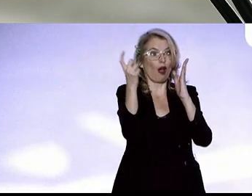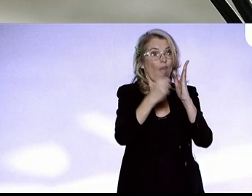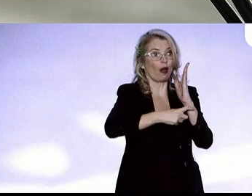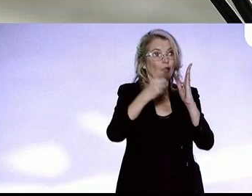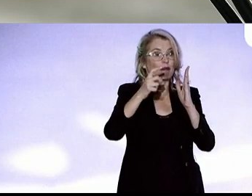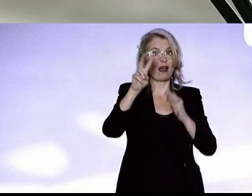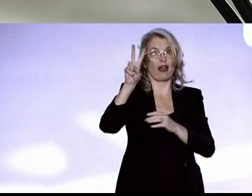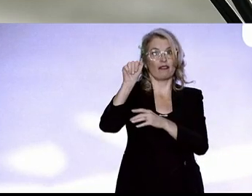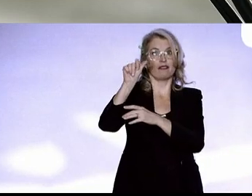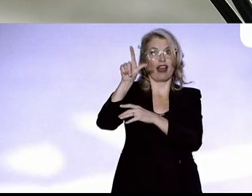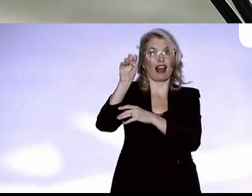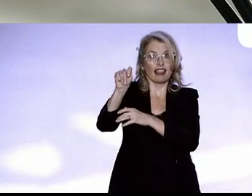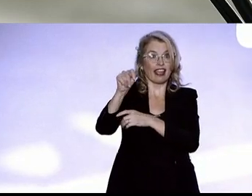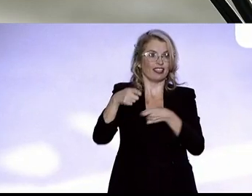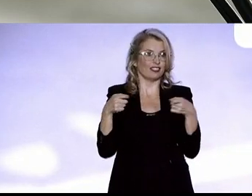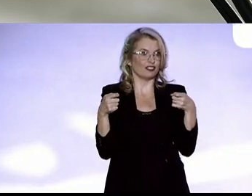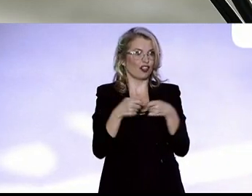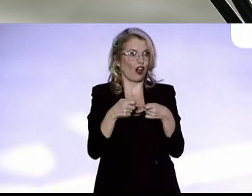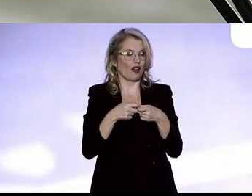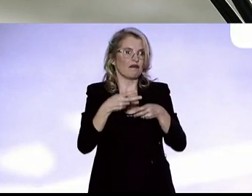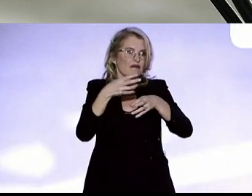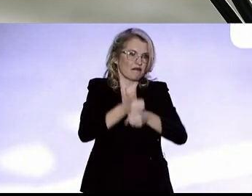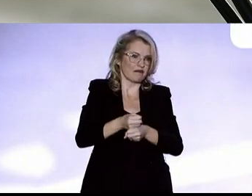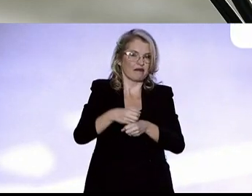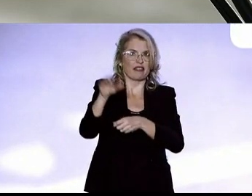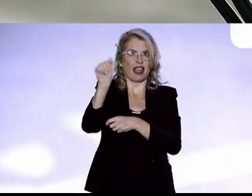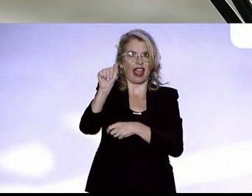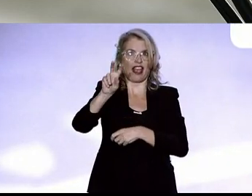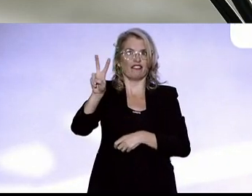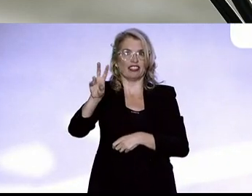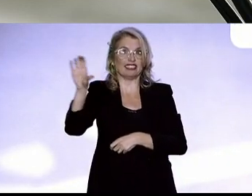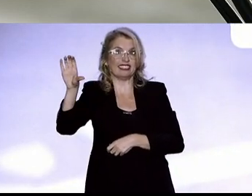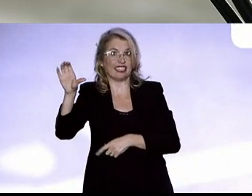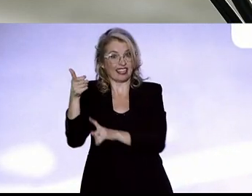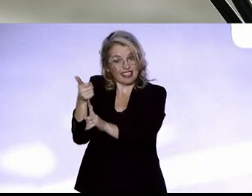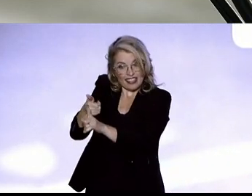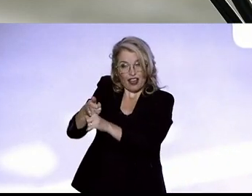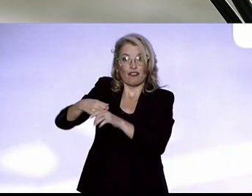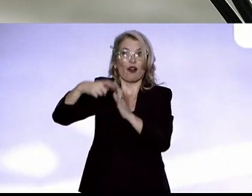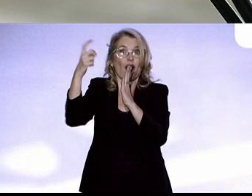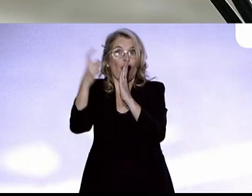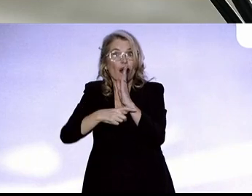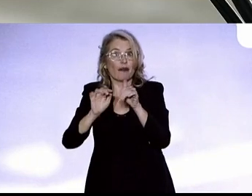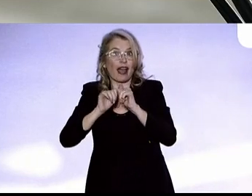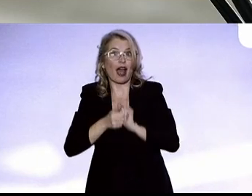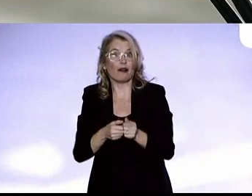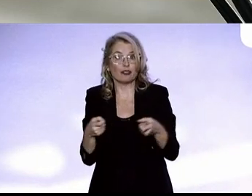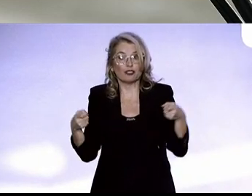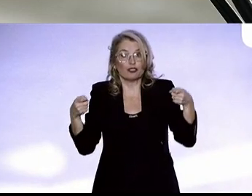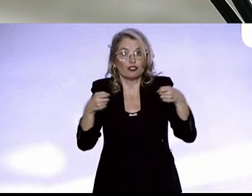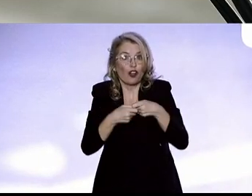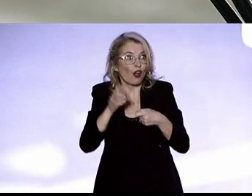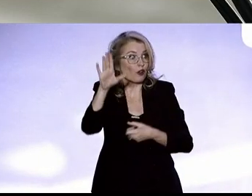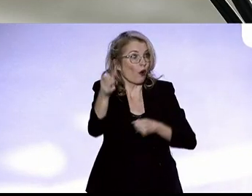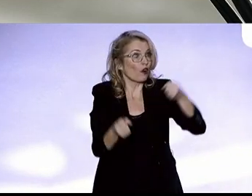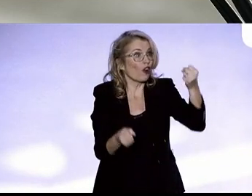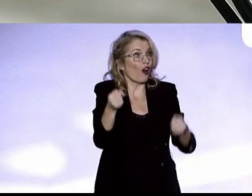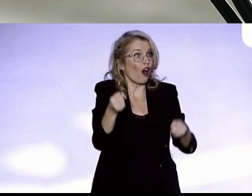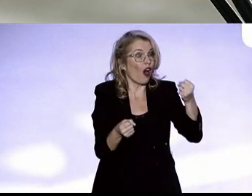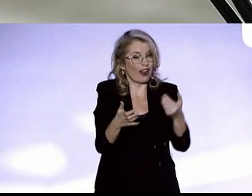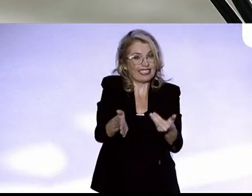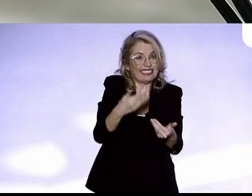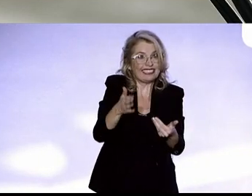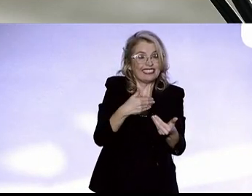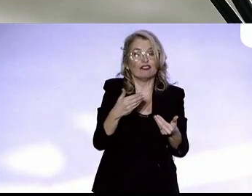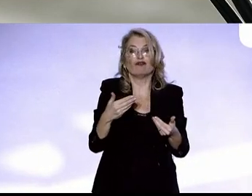Automated valet charging, or AVC, is essentially an automated way to charge your electric car when you're